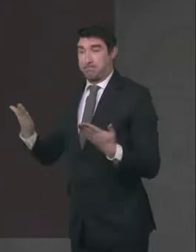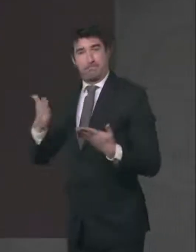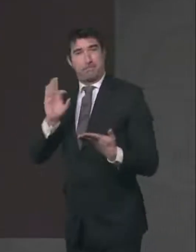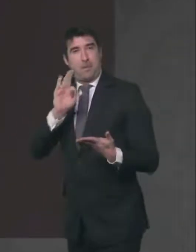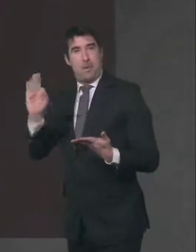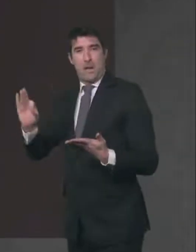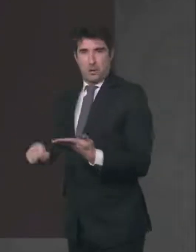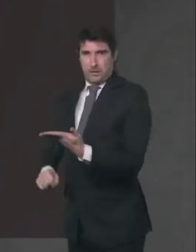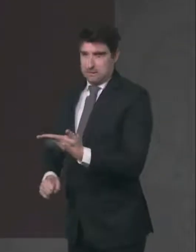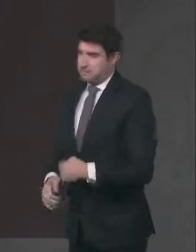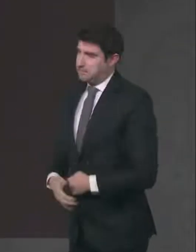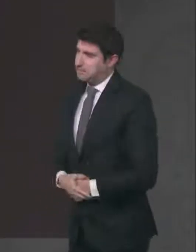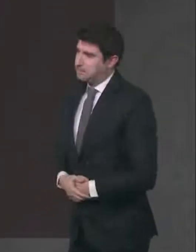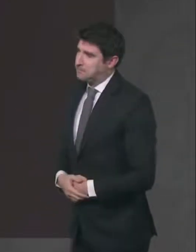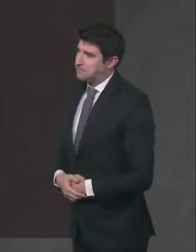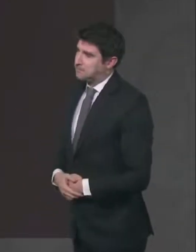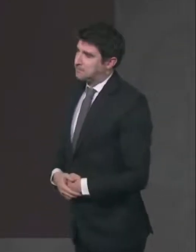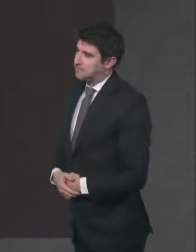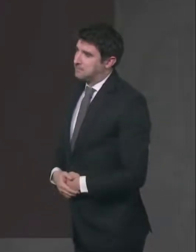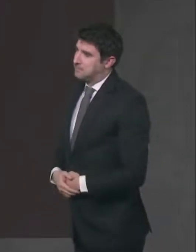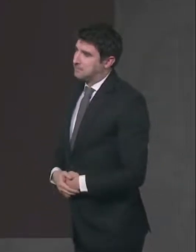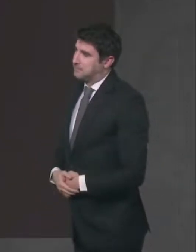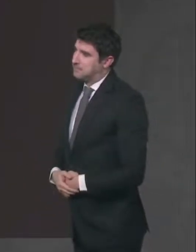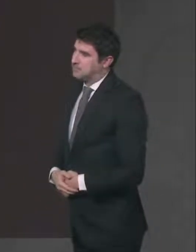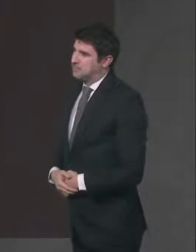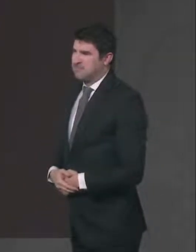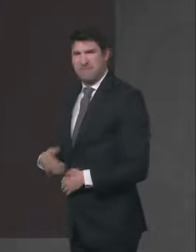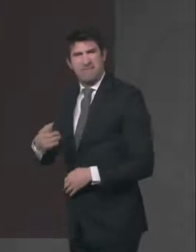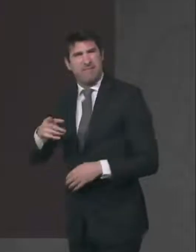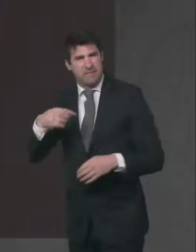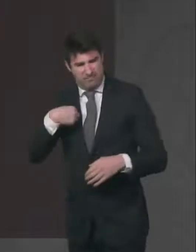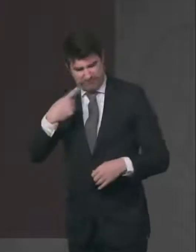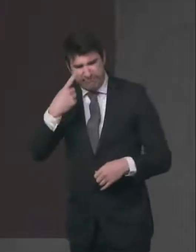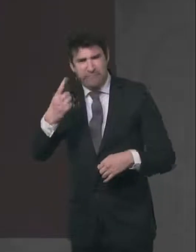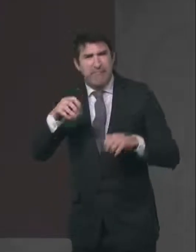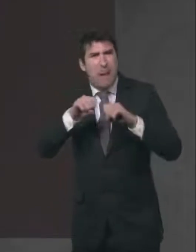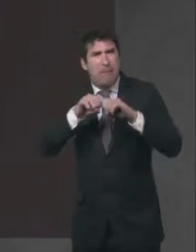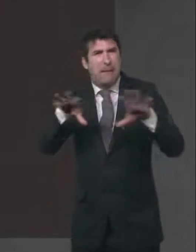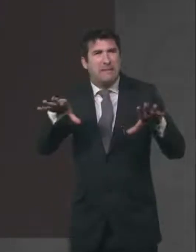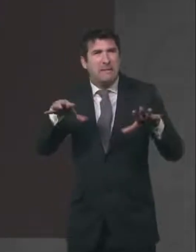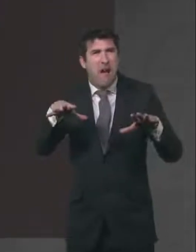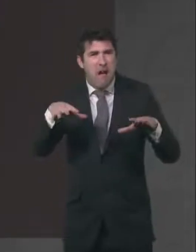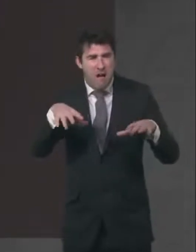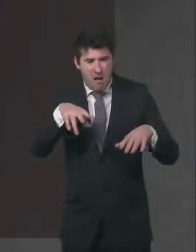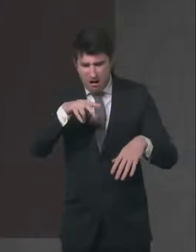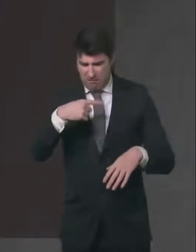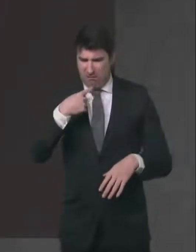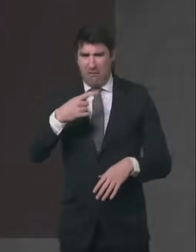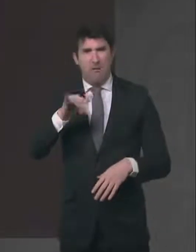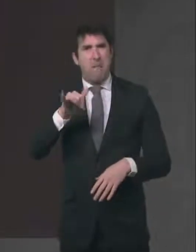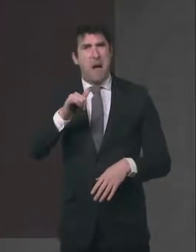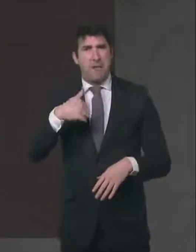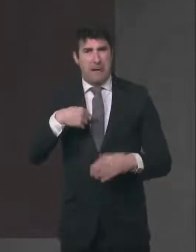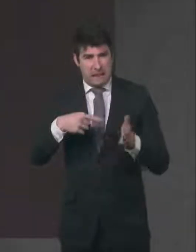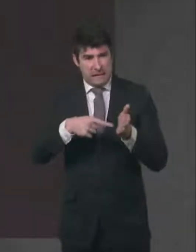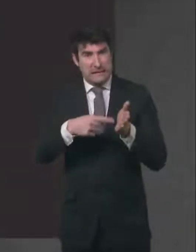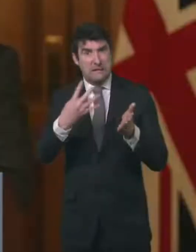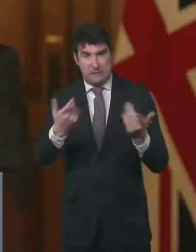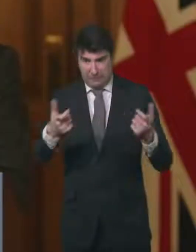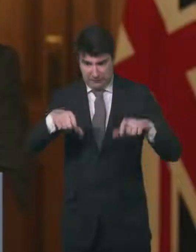place until the spring. Think With he so many works for that businesses on their brewery. knees, what assurances can you give that this won't be the case and businesses can look to reopen in the new